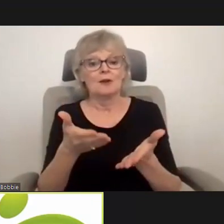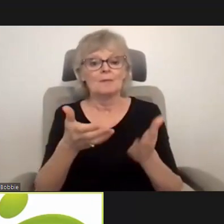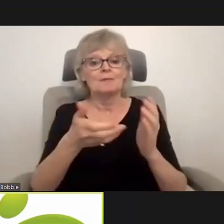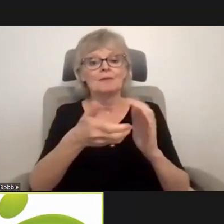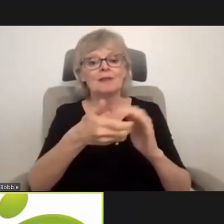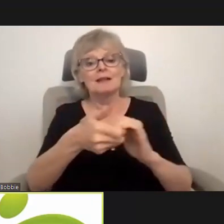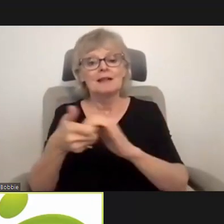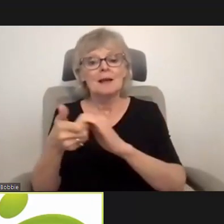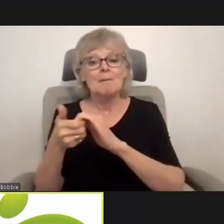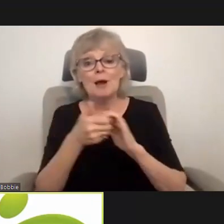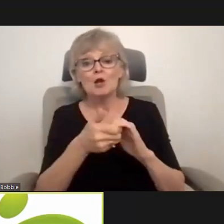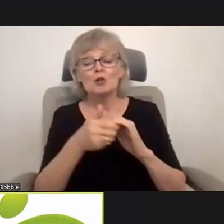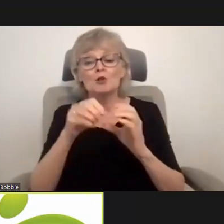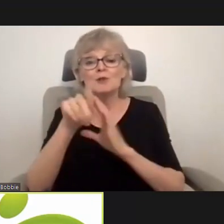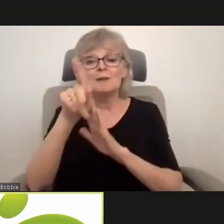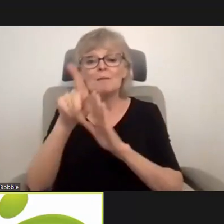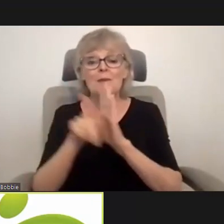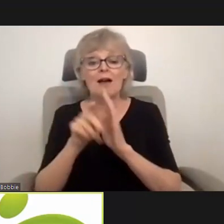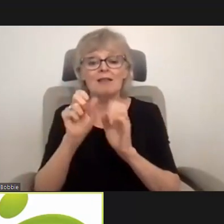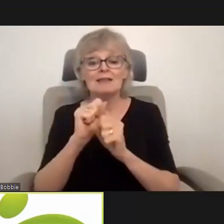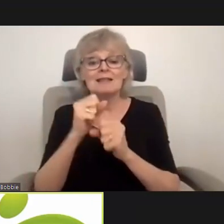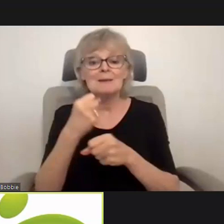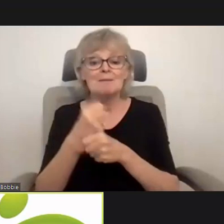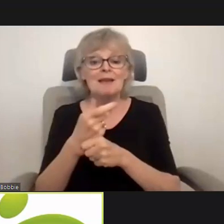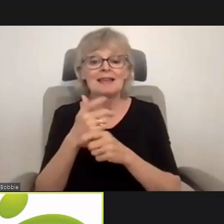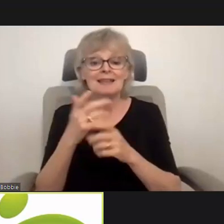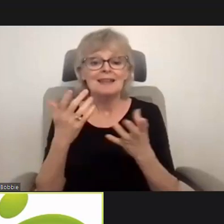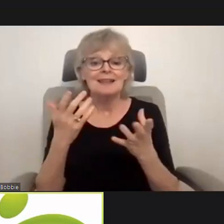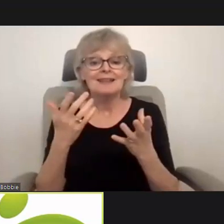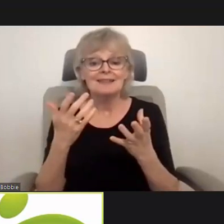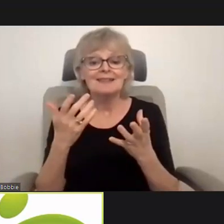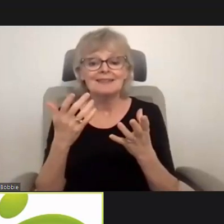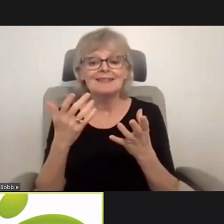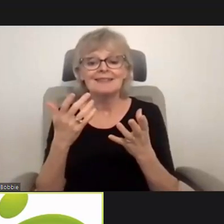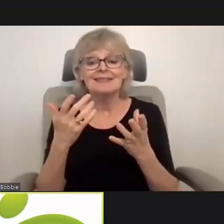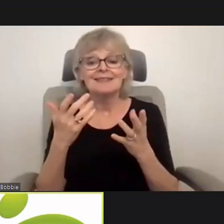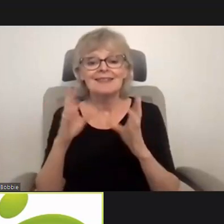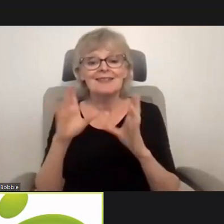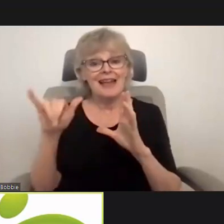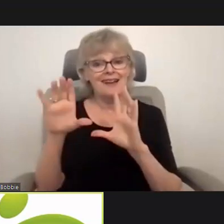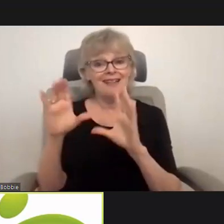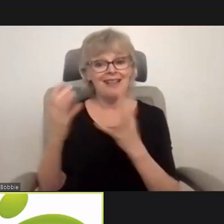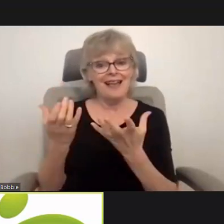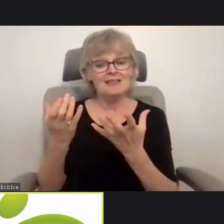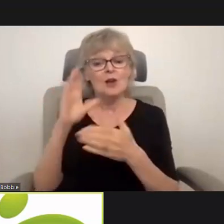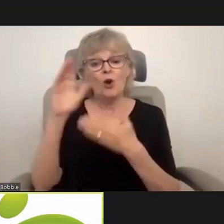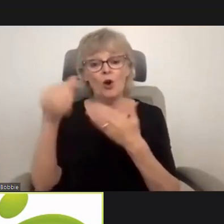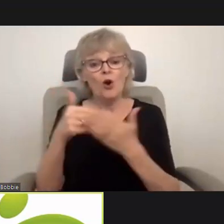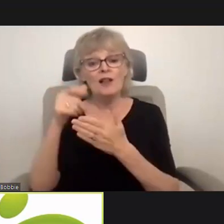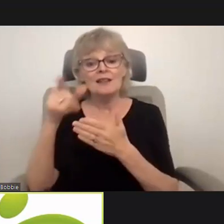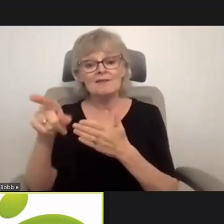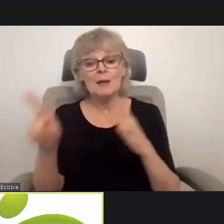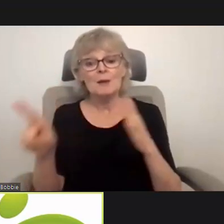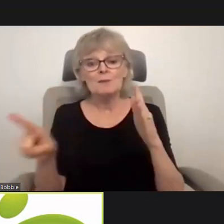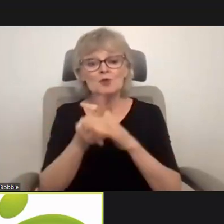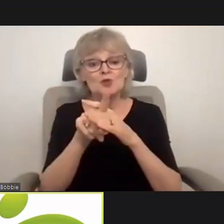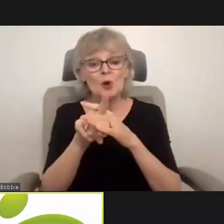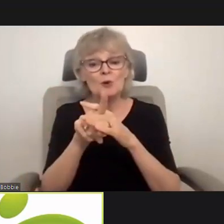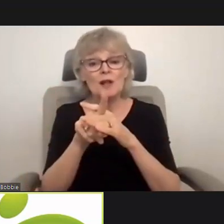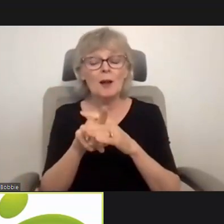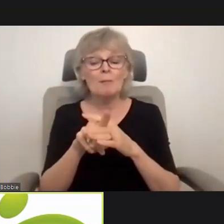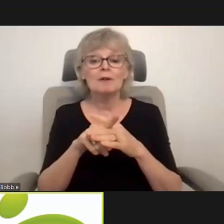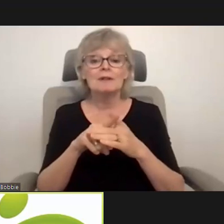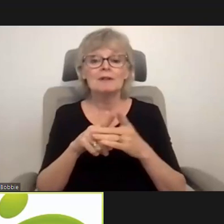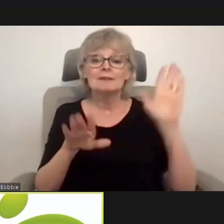policymaking class, all of them showed up. They showed up at that Senate hearing to